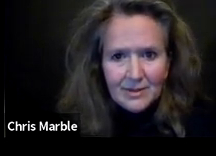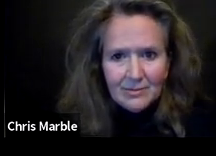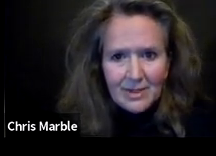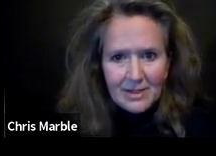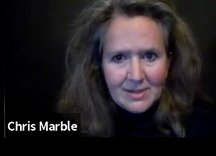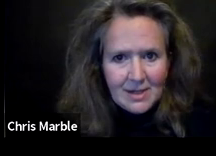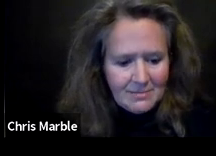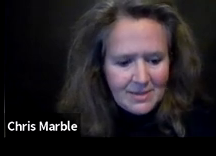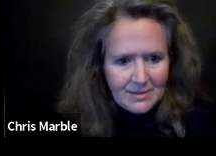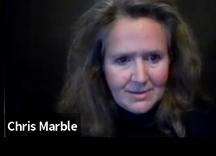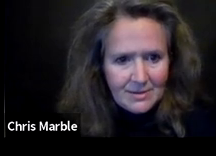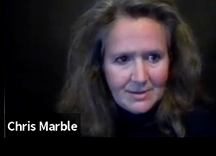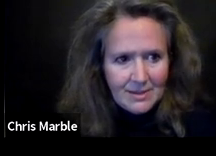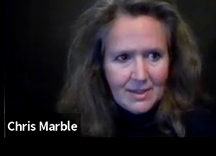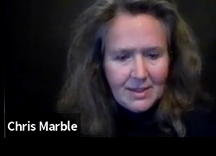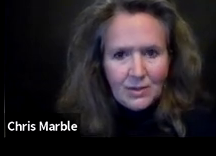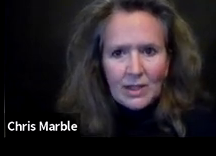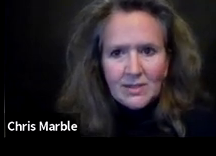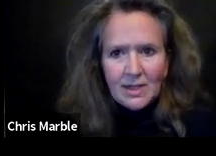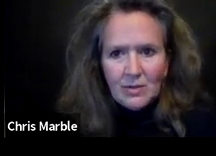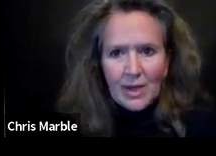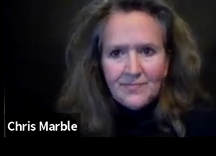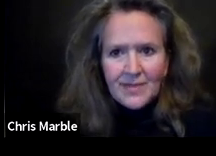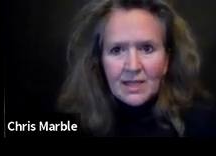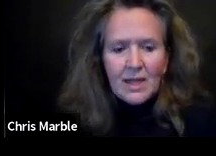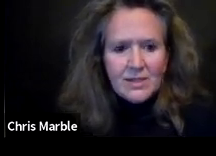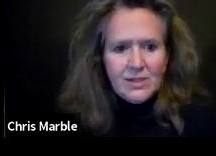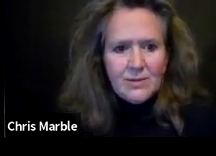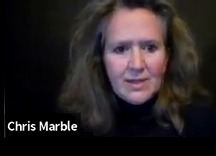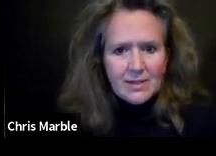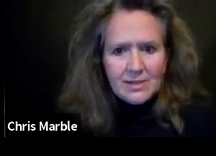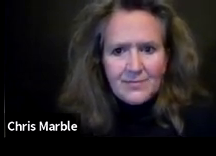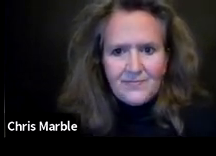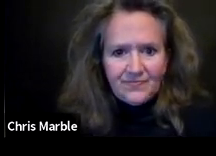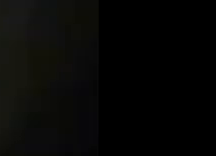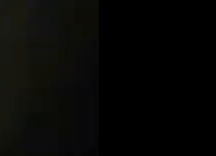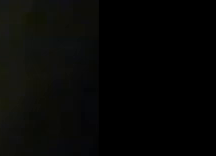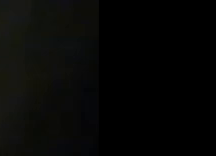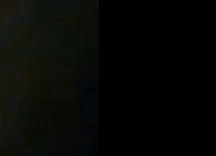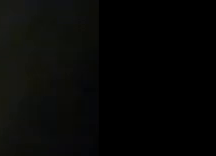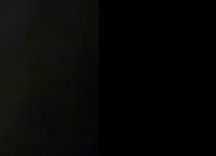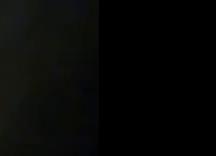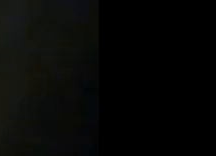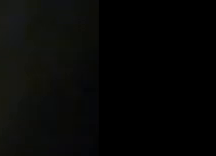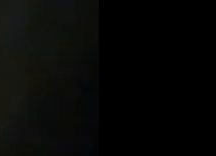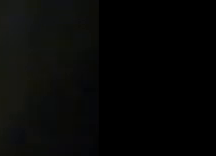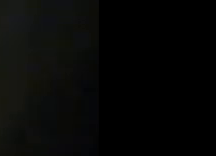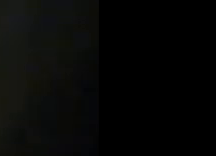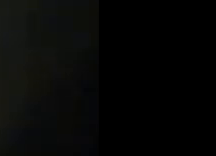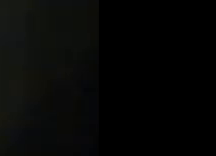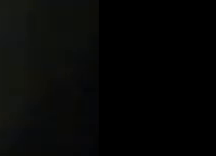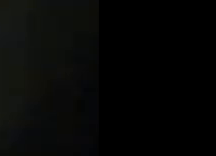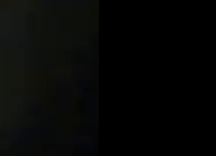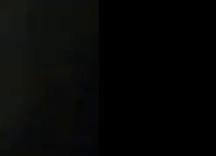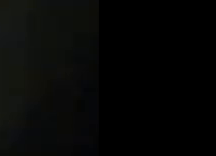We're going to run out of time here. Well, I tell you what, let's do this. Maybe I